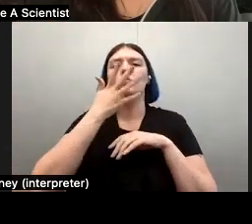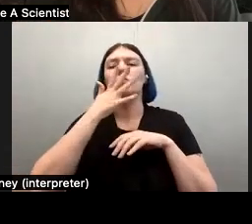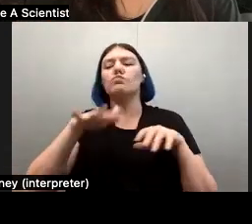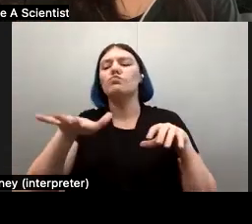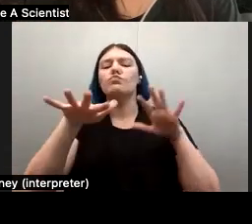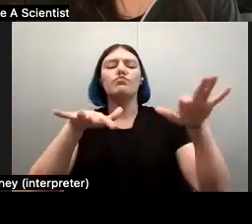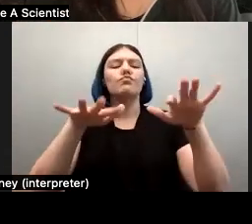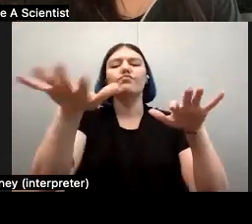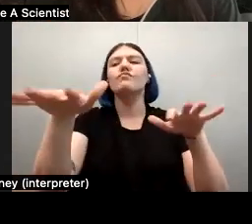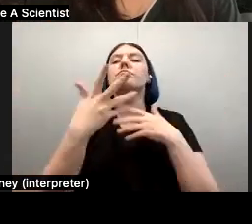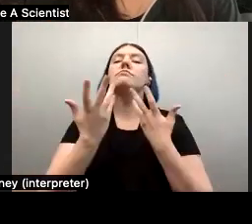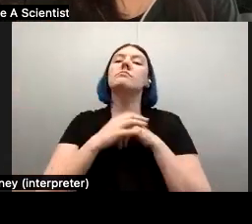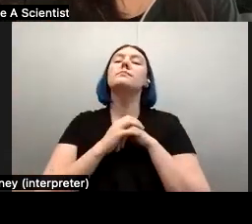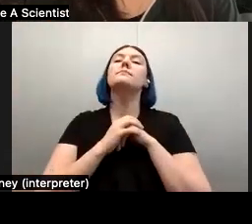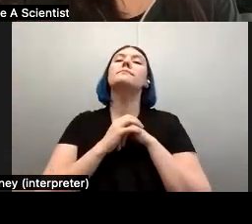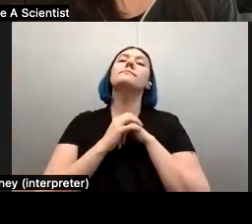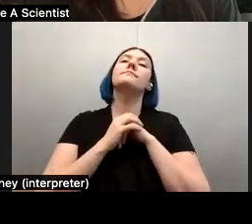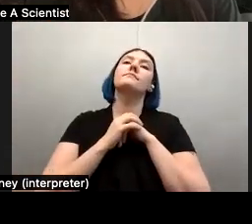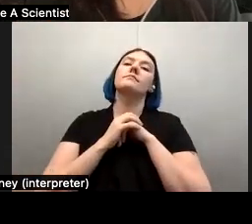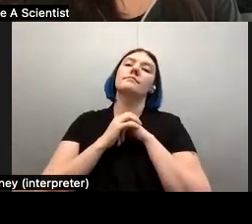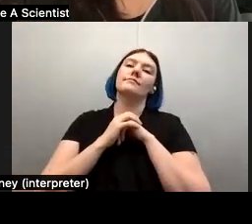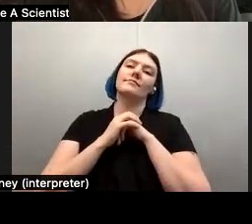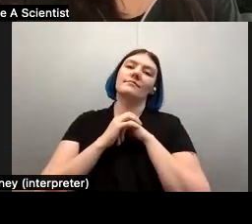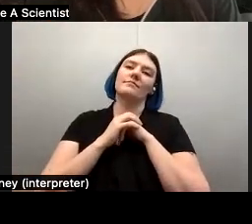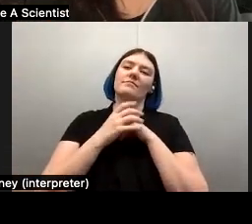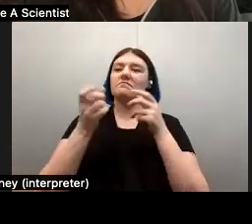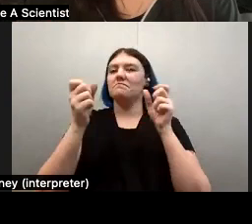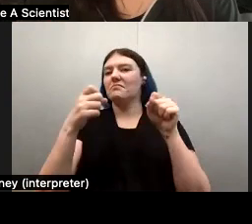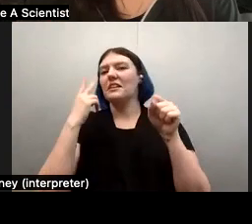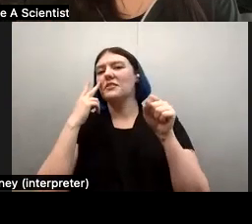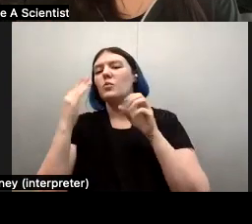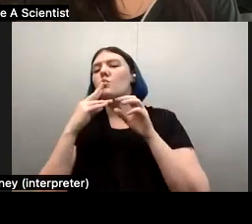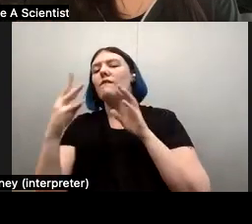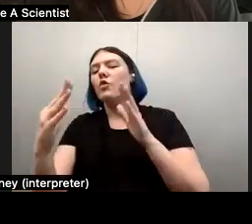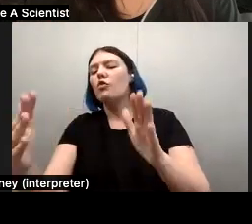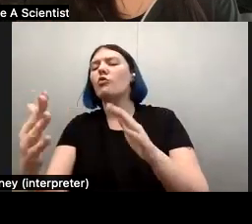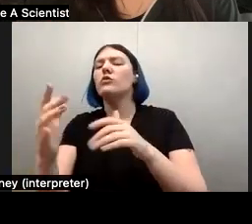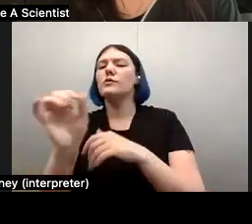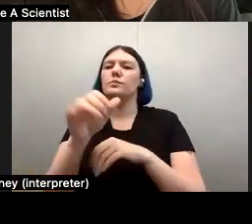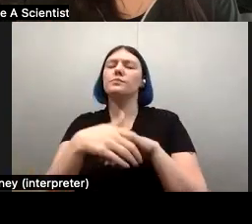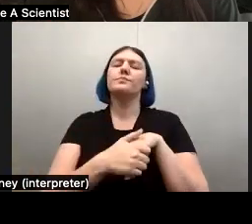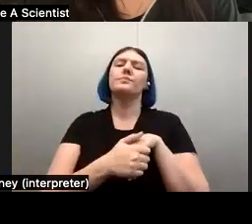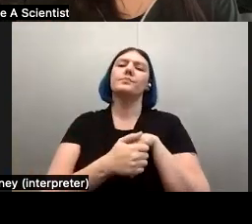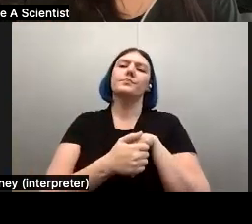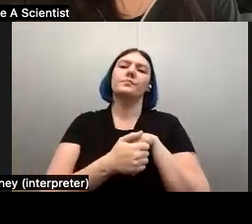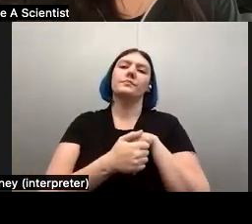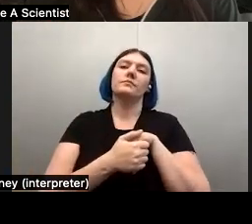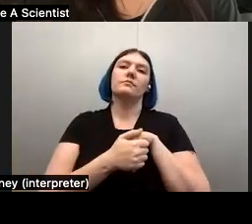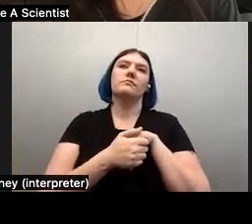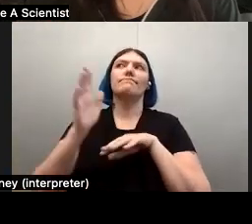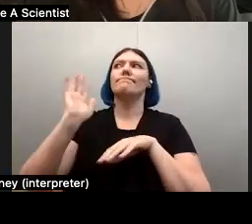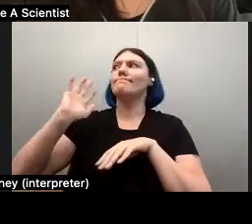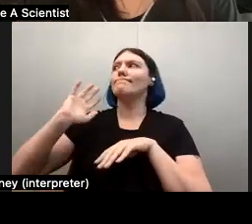mixed in among the water. And you can kind of see some rivers in there too. So over the past